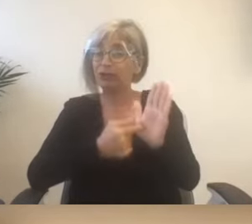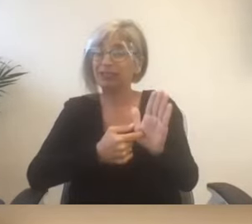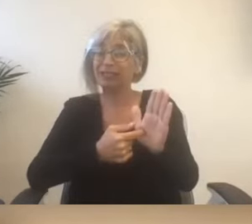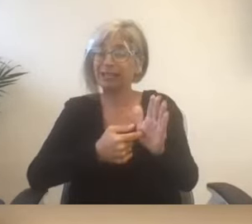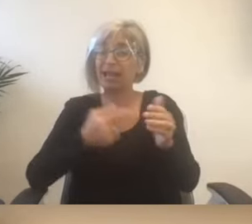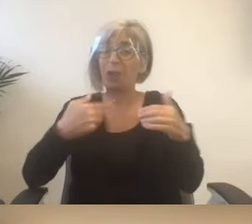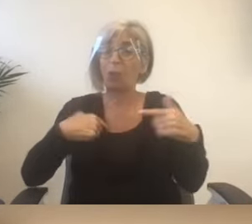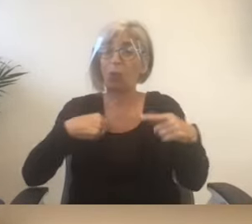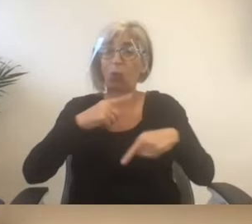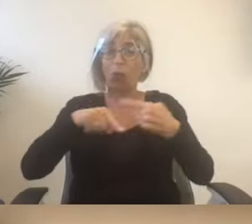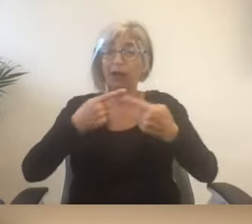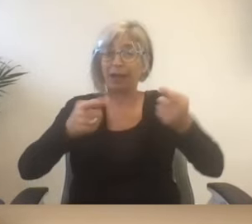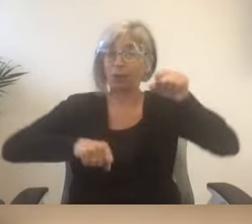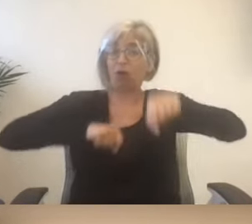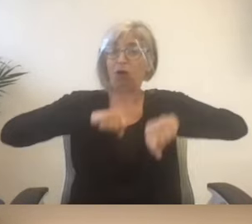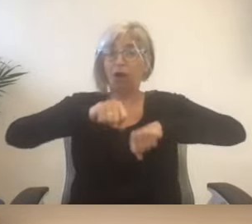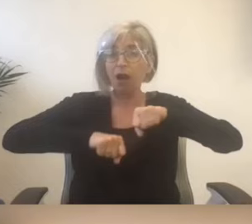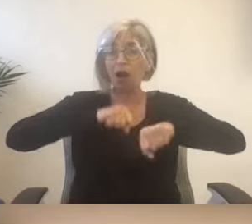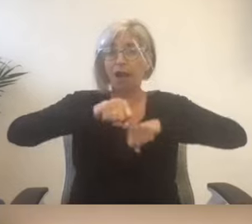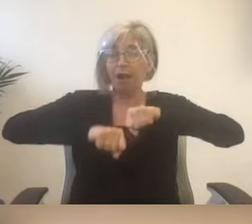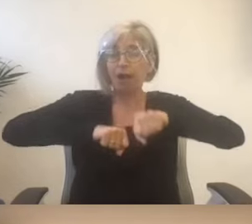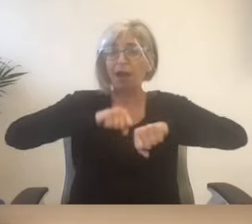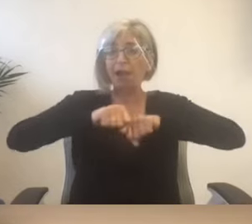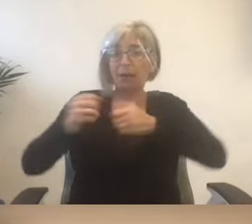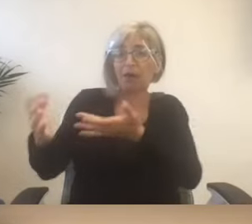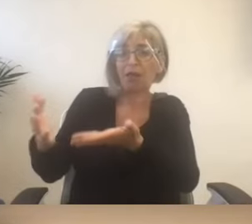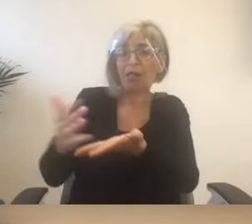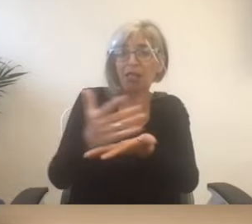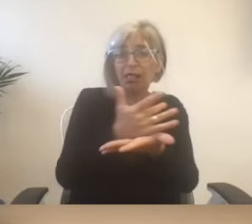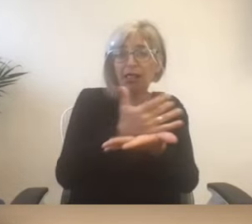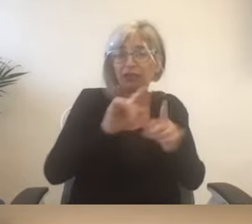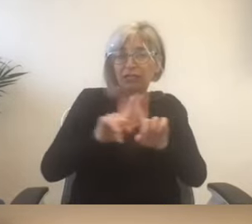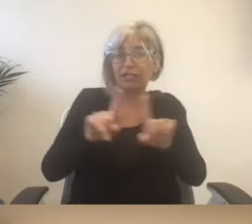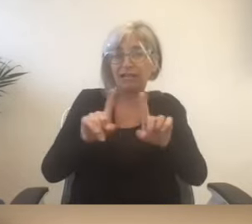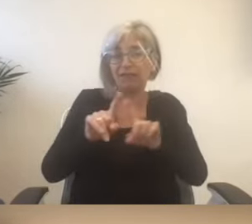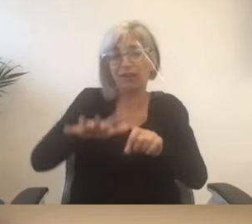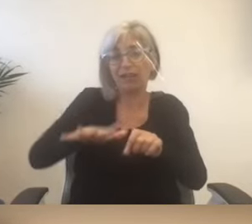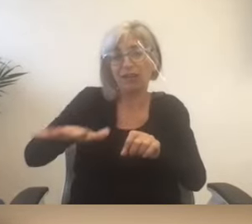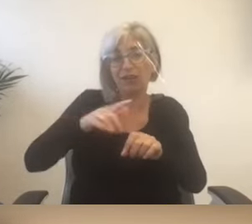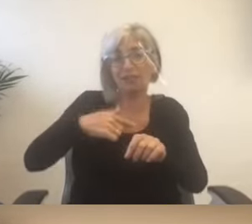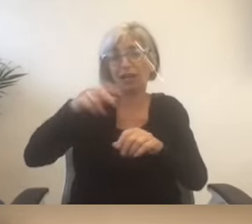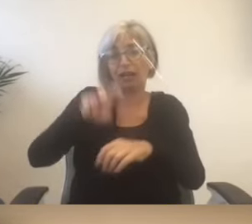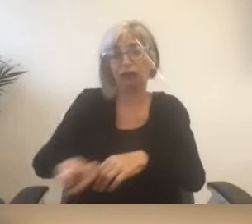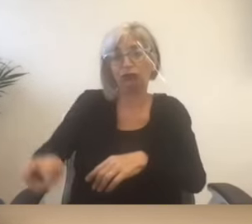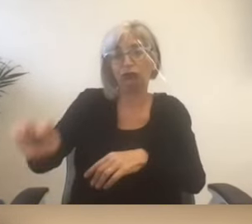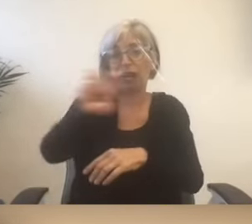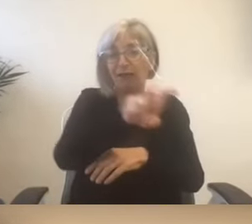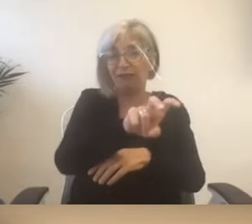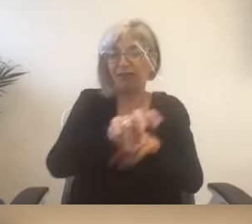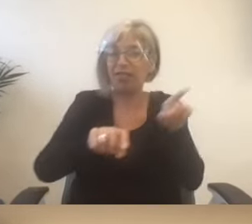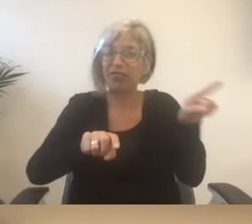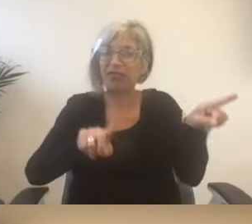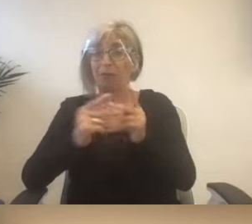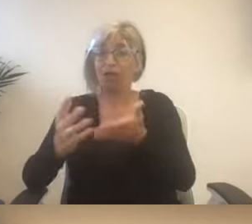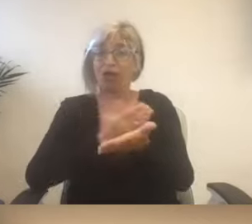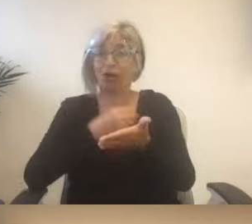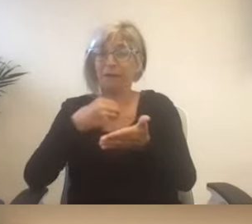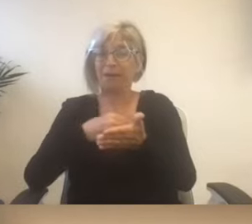this ride, I have now a collection of different data points that I've traveled, and then a sequence of the addresses. So that's one of the attributes I